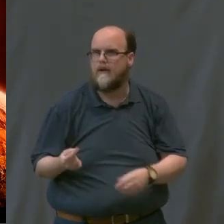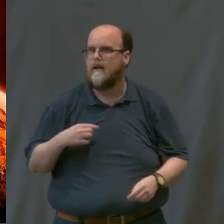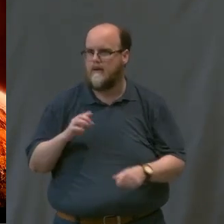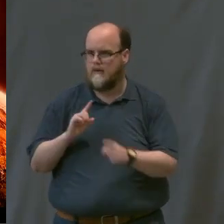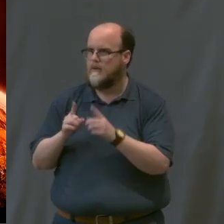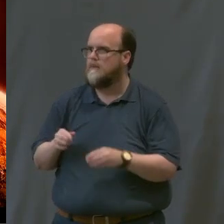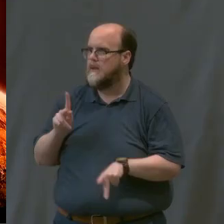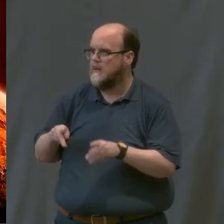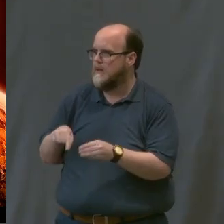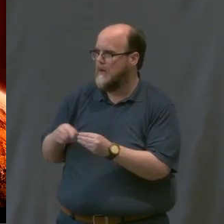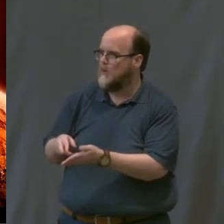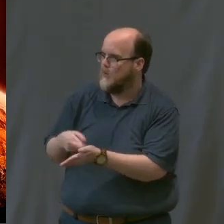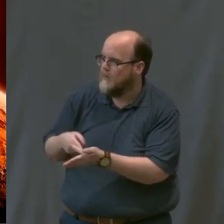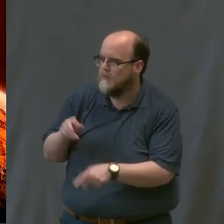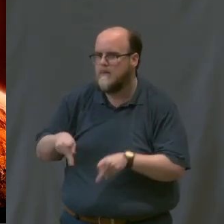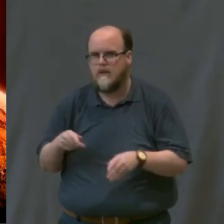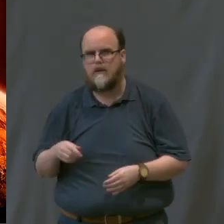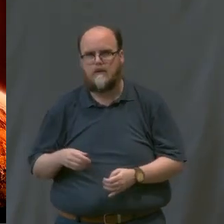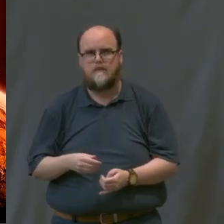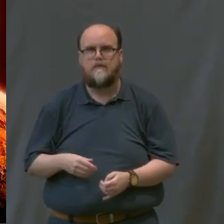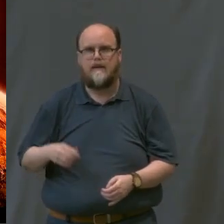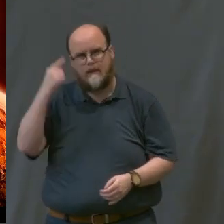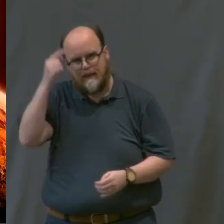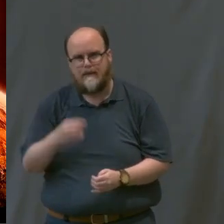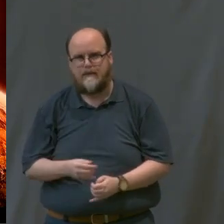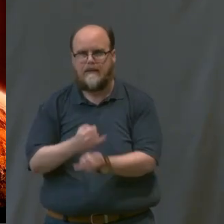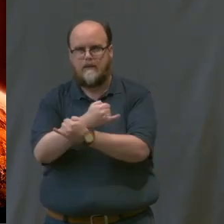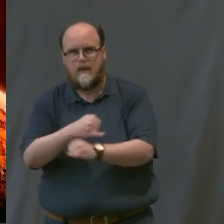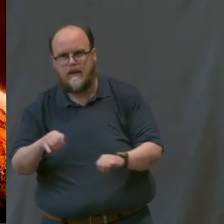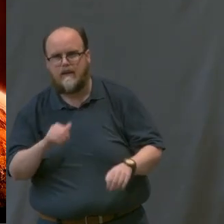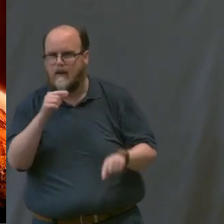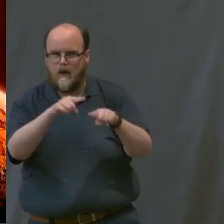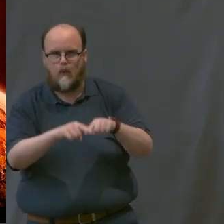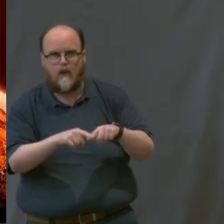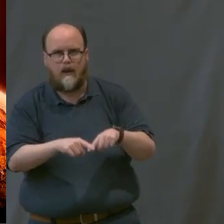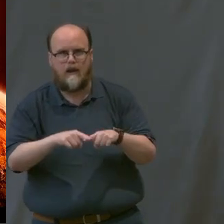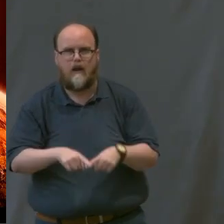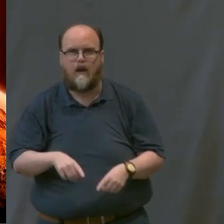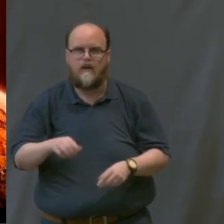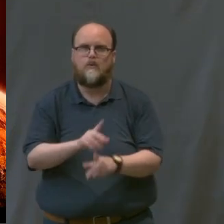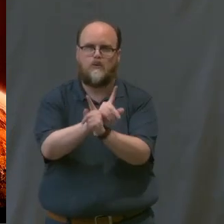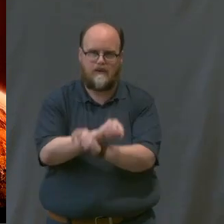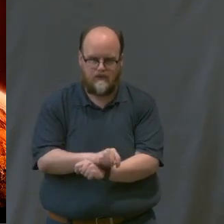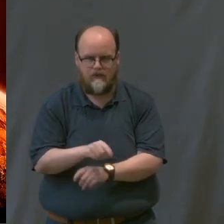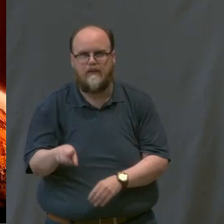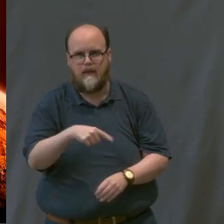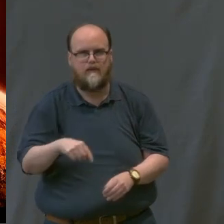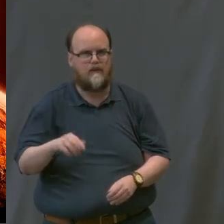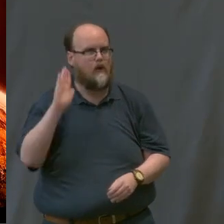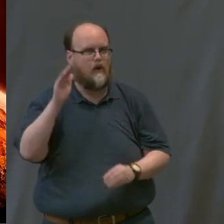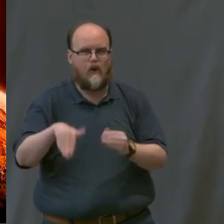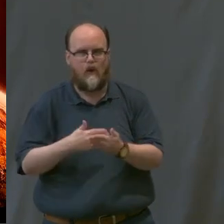the researching. People are thinking independent for themselves. They're not relying on oral tradition that they've been fed all their